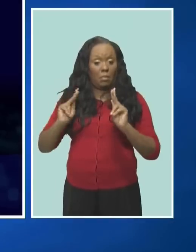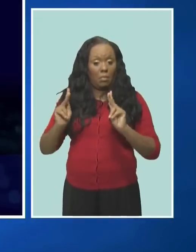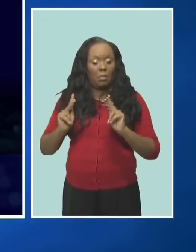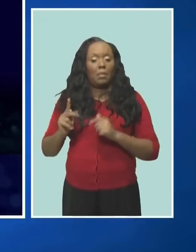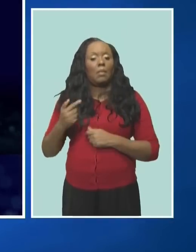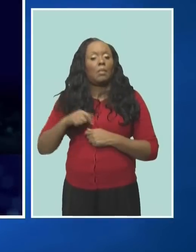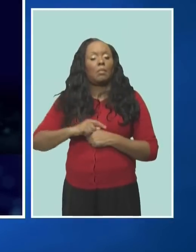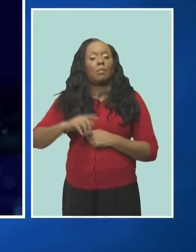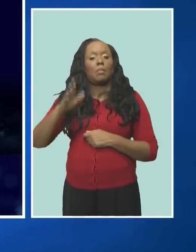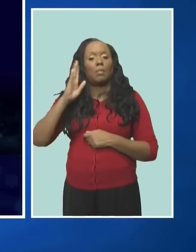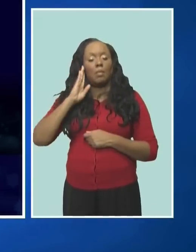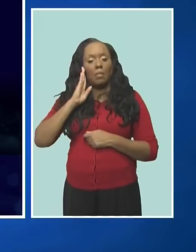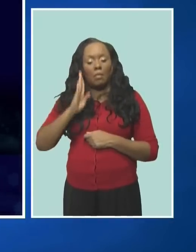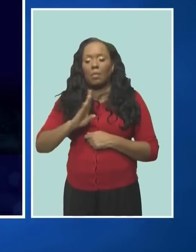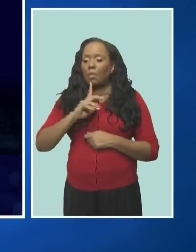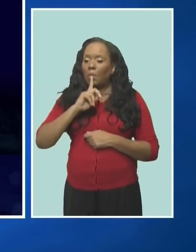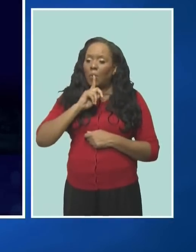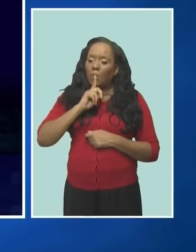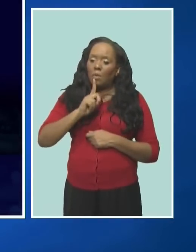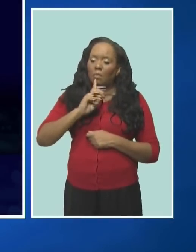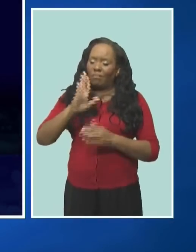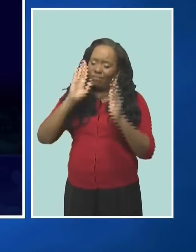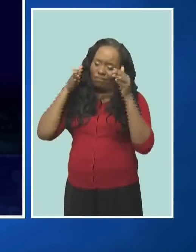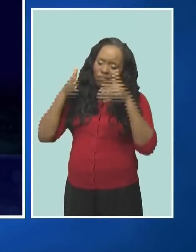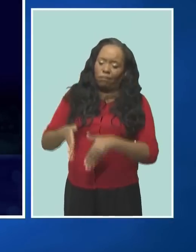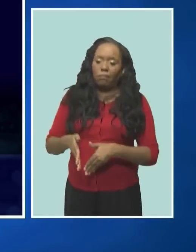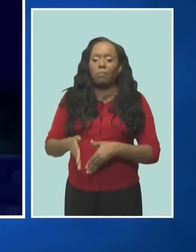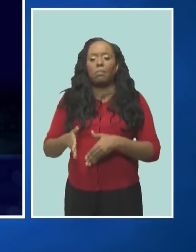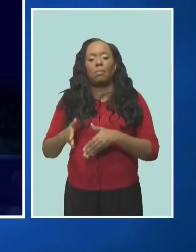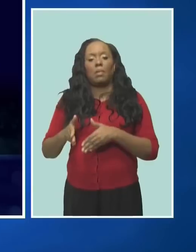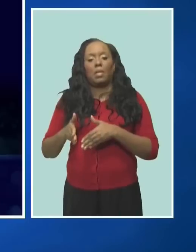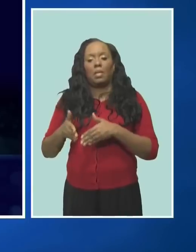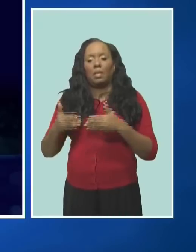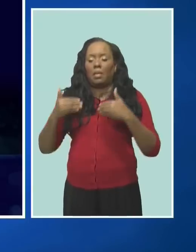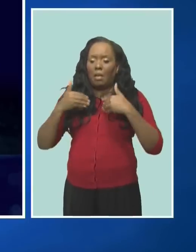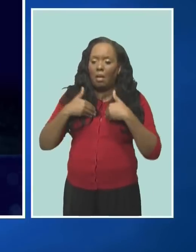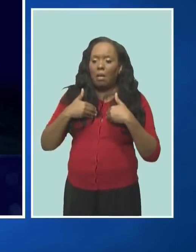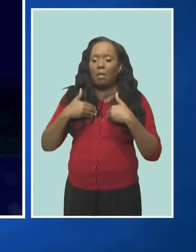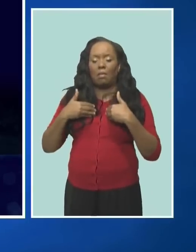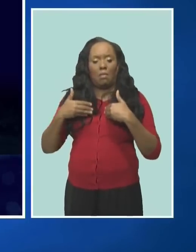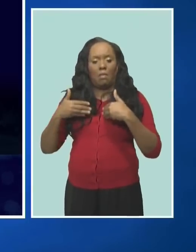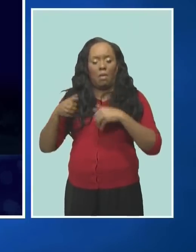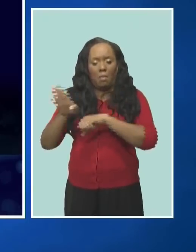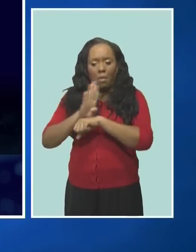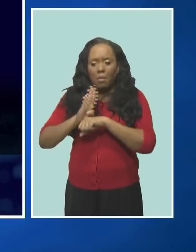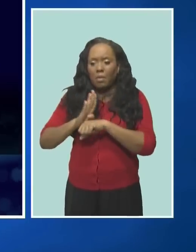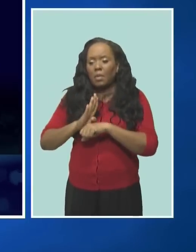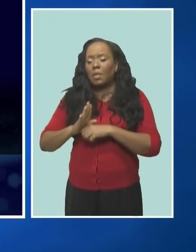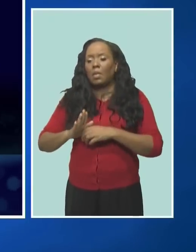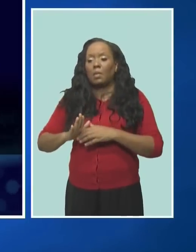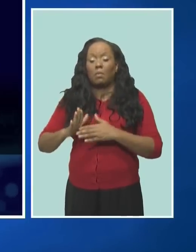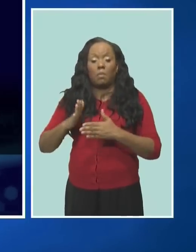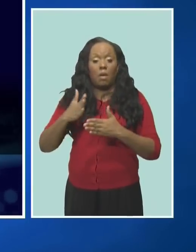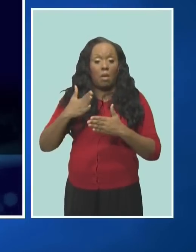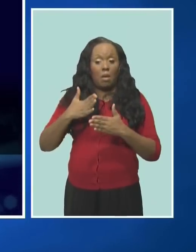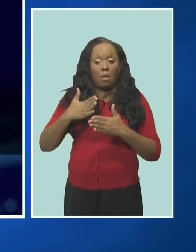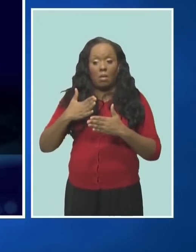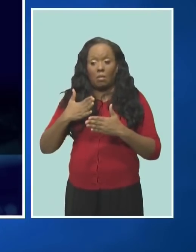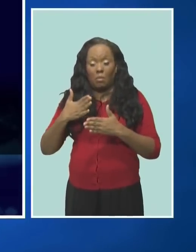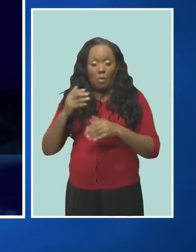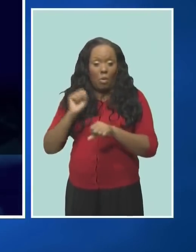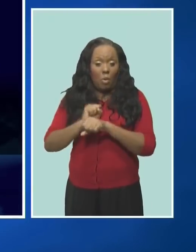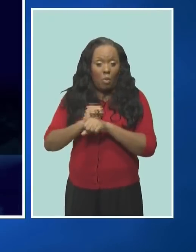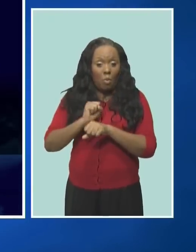intentional in creating a society where decent work is at the core of